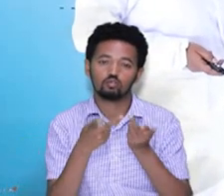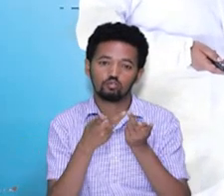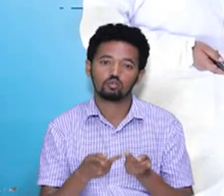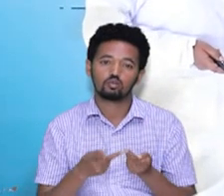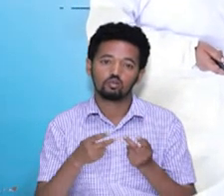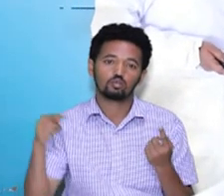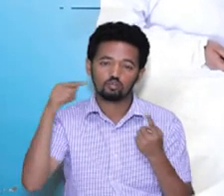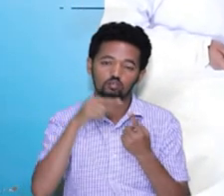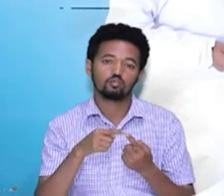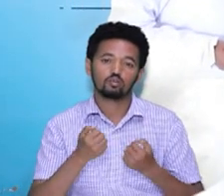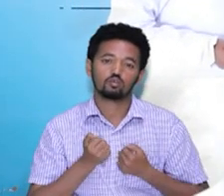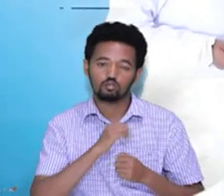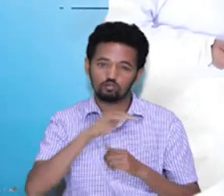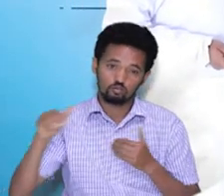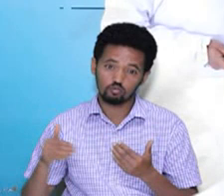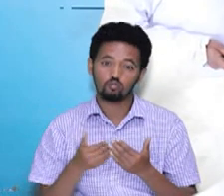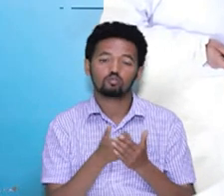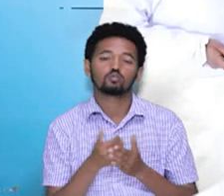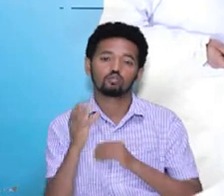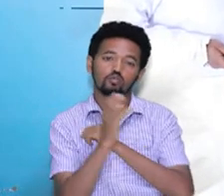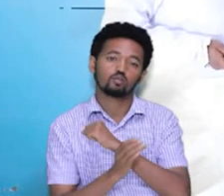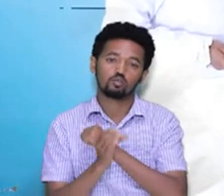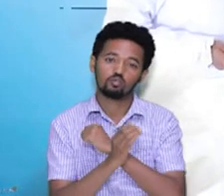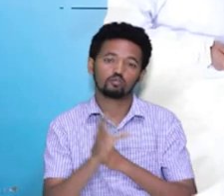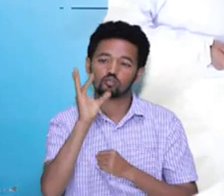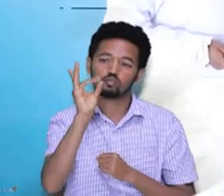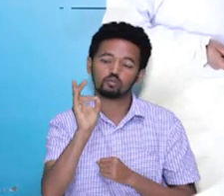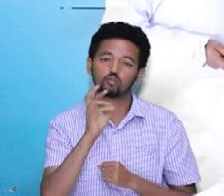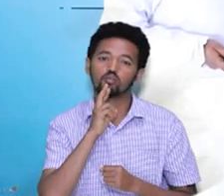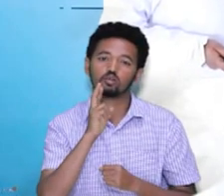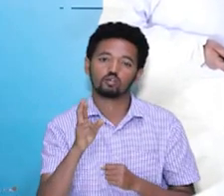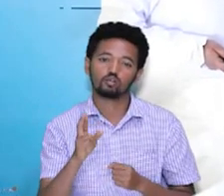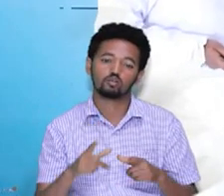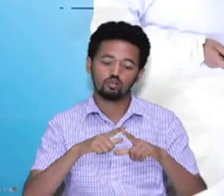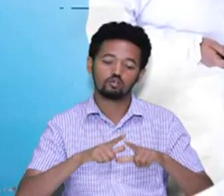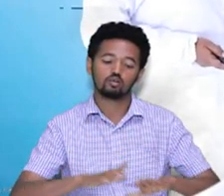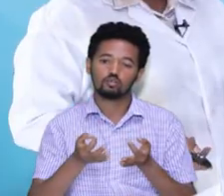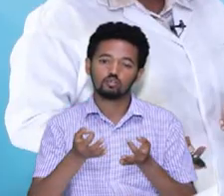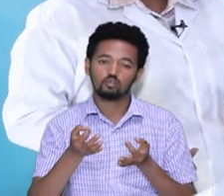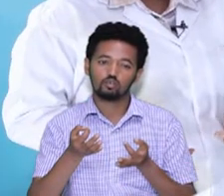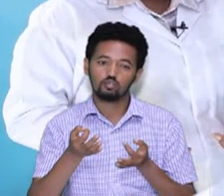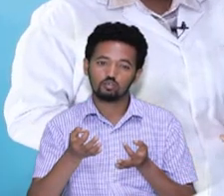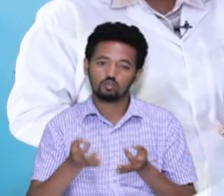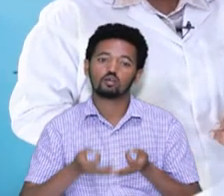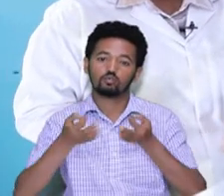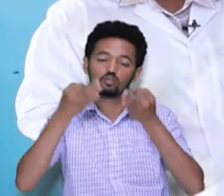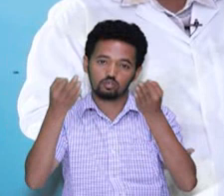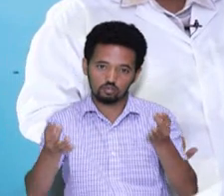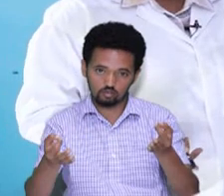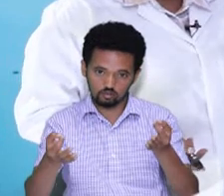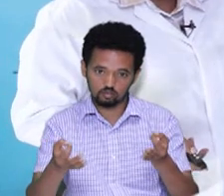It has a total of 18 countries. 7 are landlocked. It is characterized